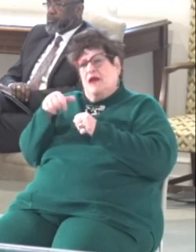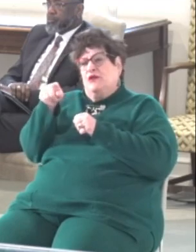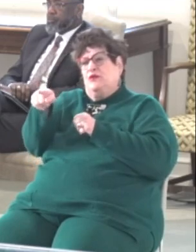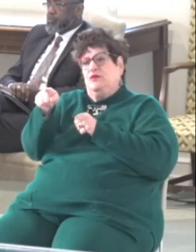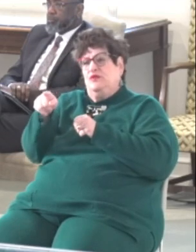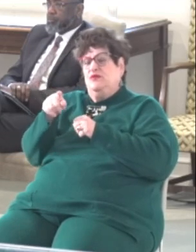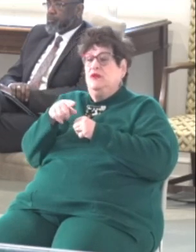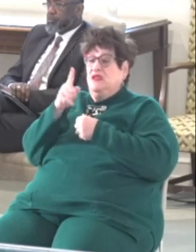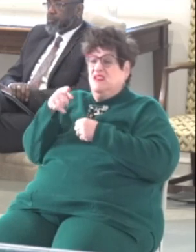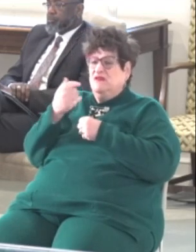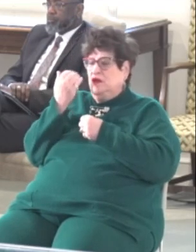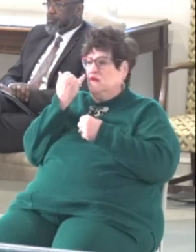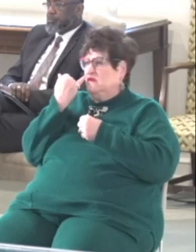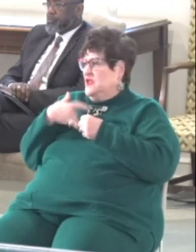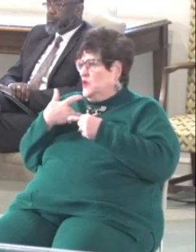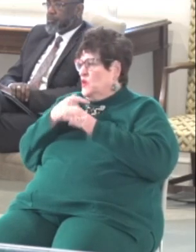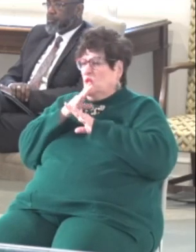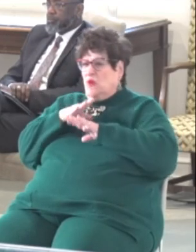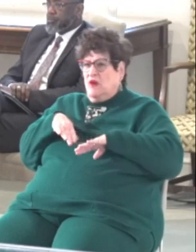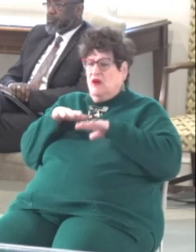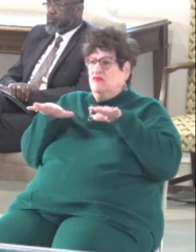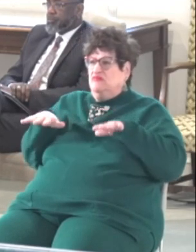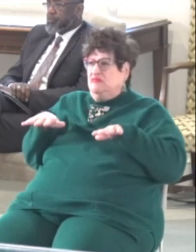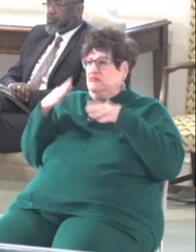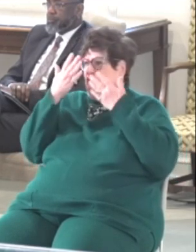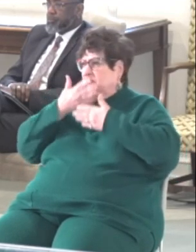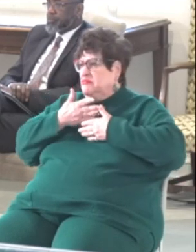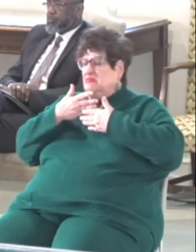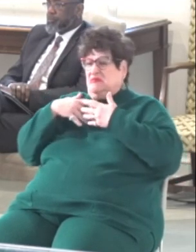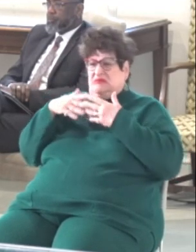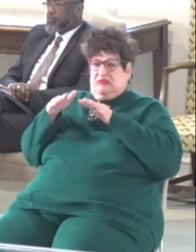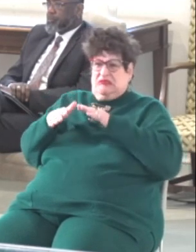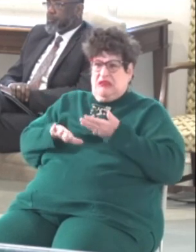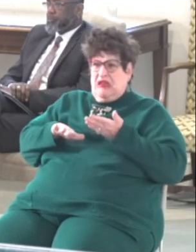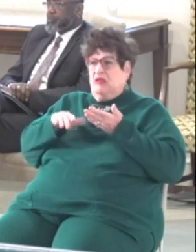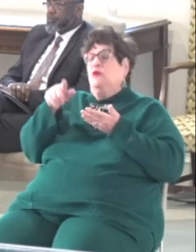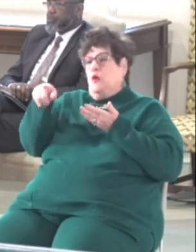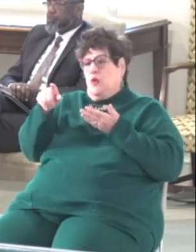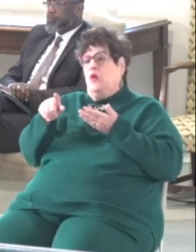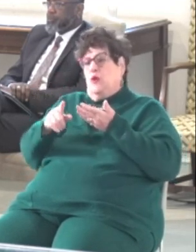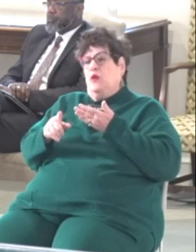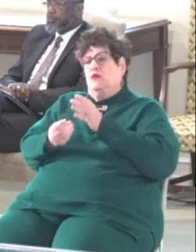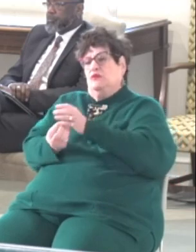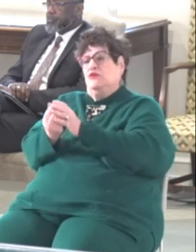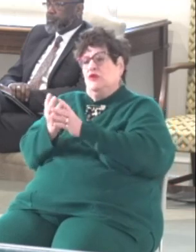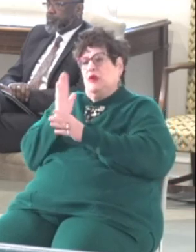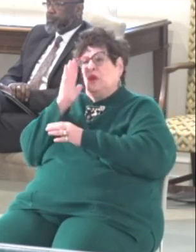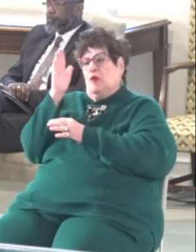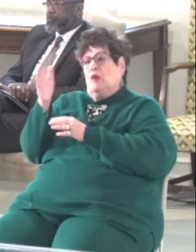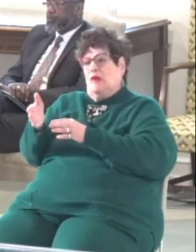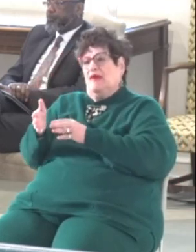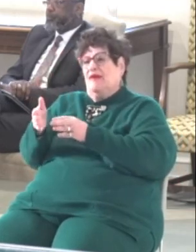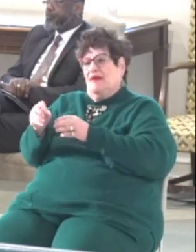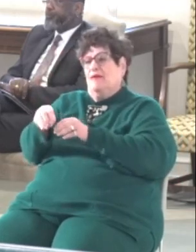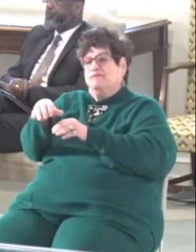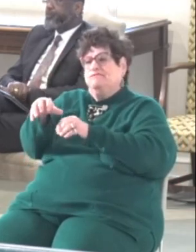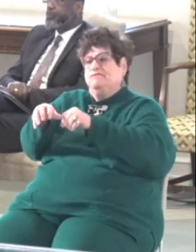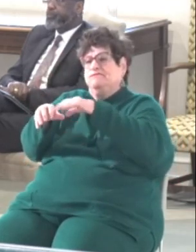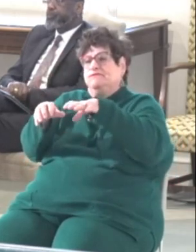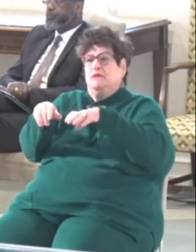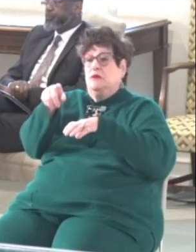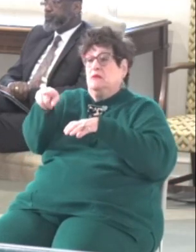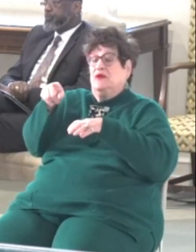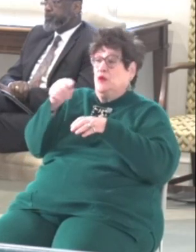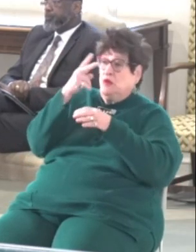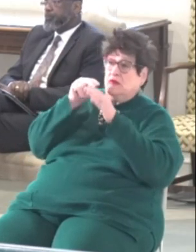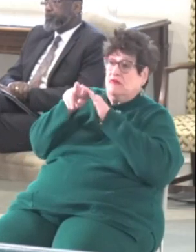come, as it always does and always will, but not always in the way we